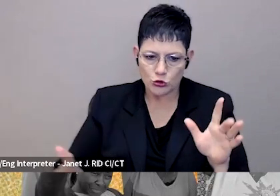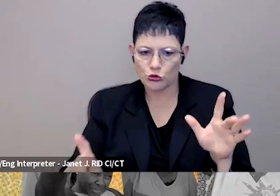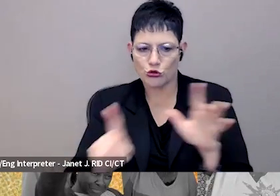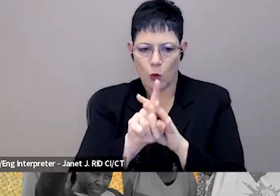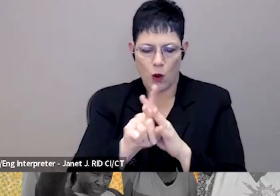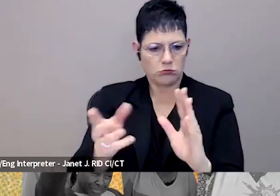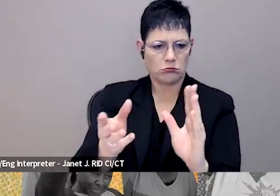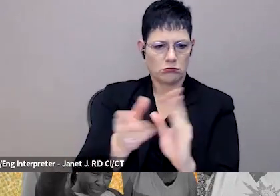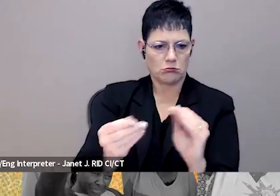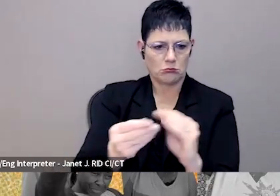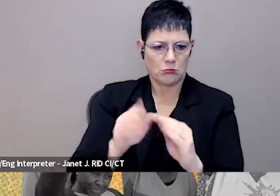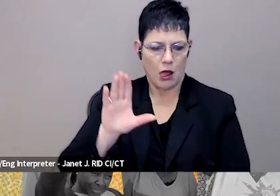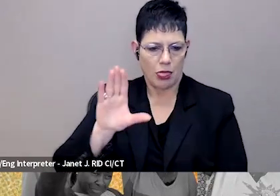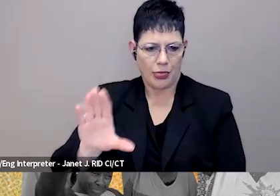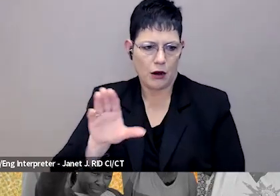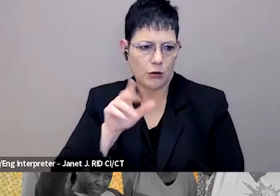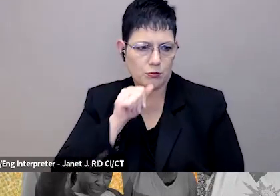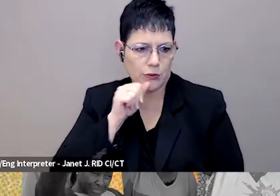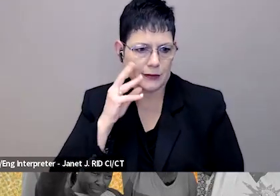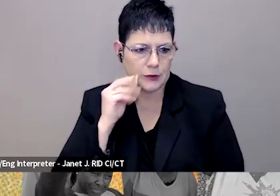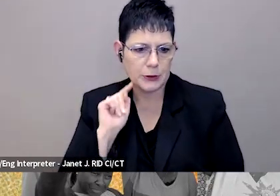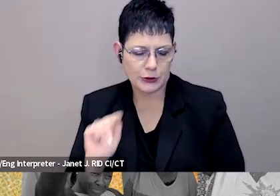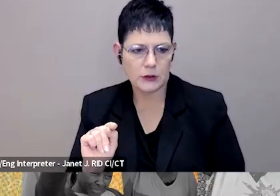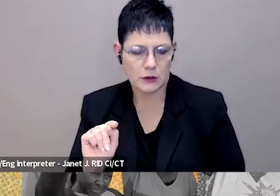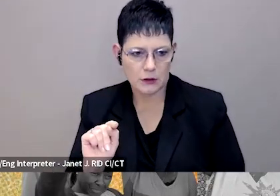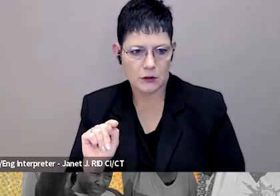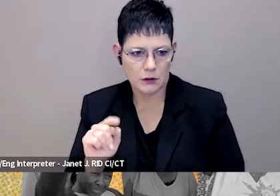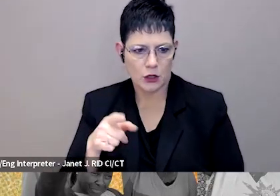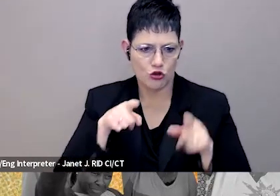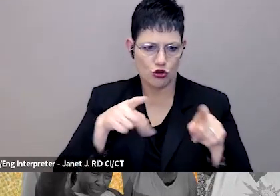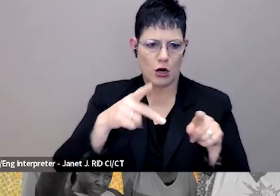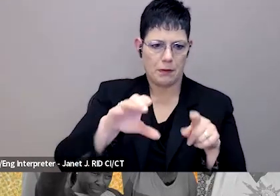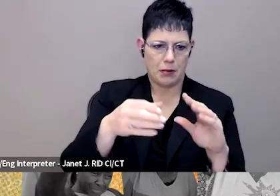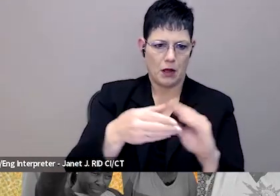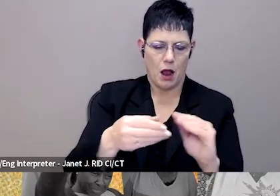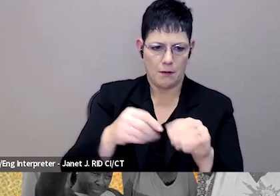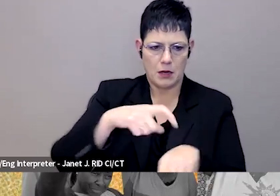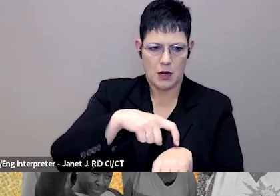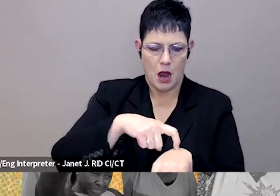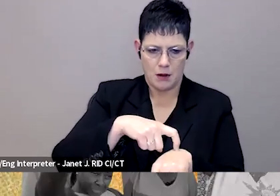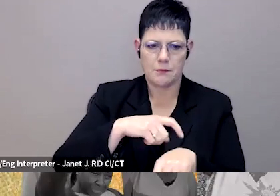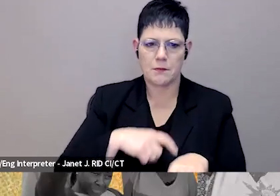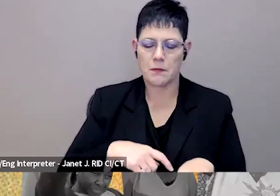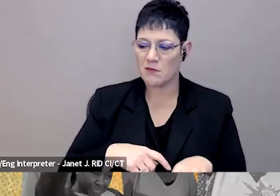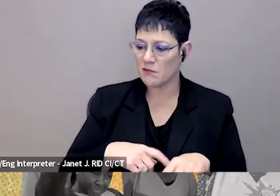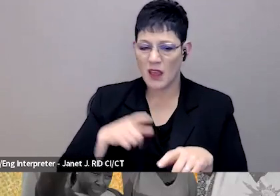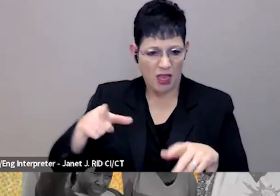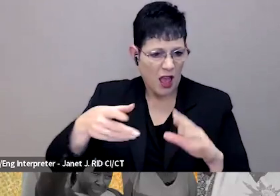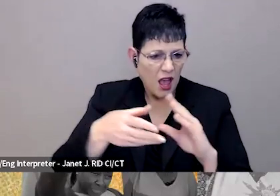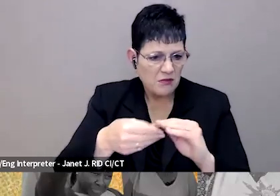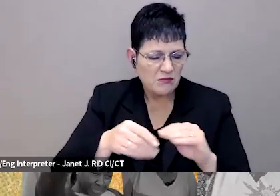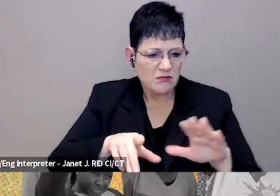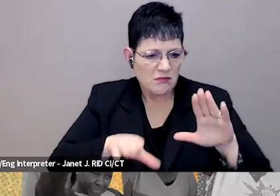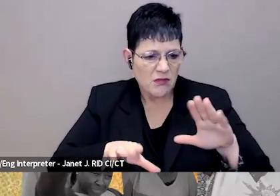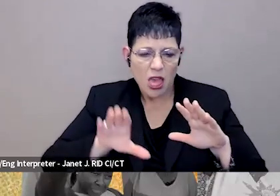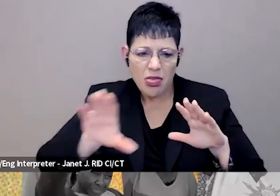and CMS recognized the voices of a lot of these people in terms of the pressures that they face and how low wages has driven